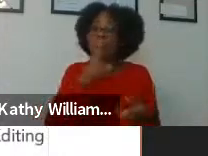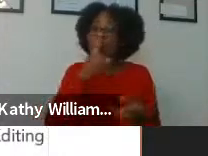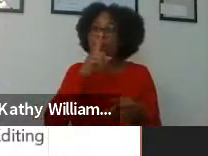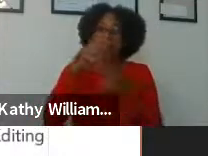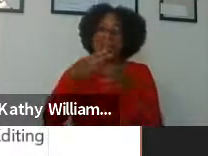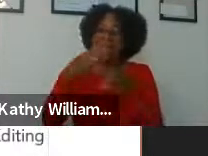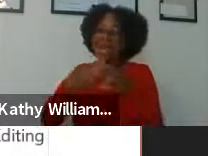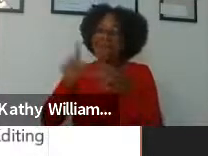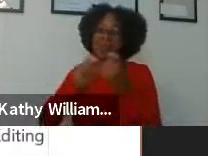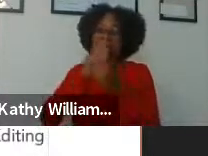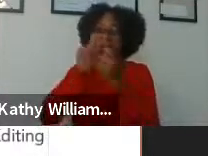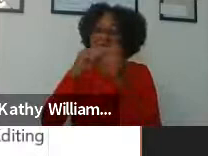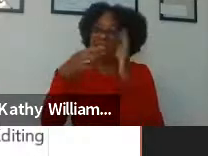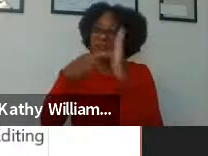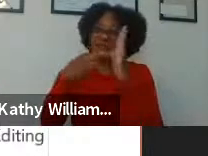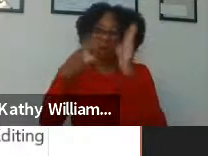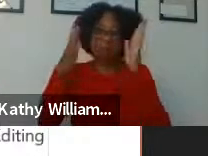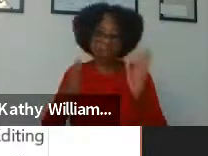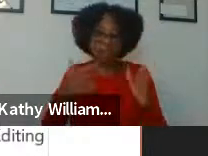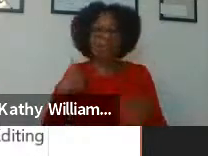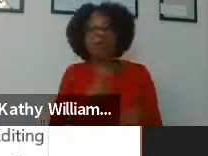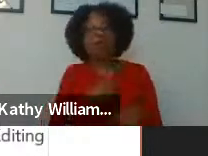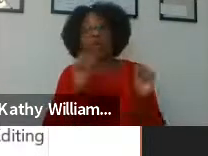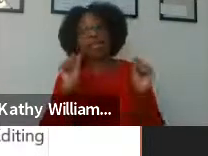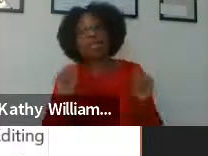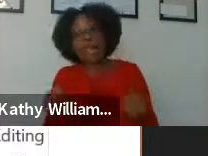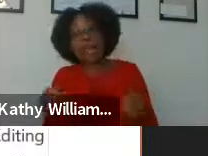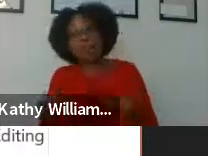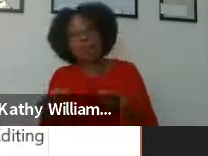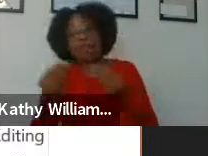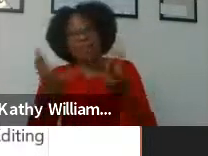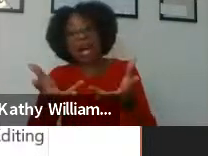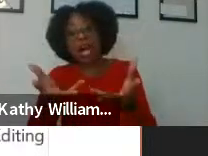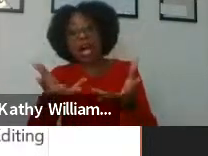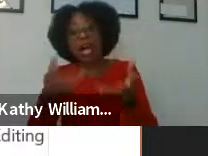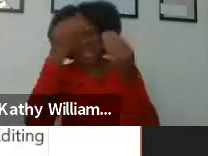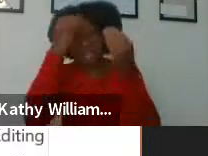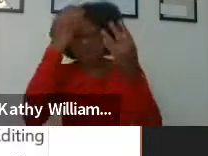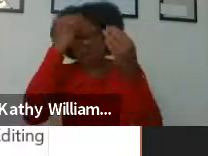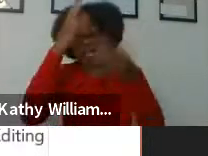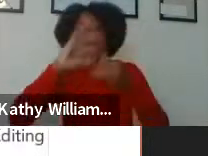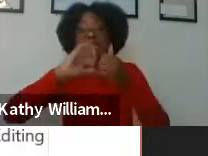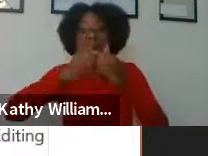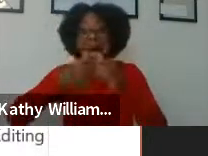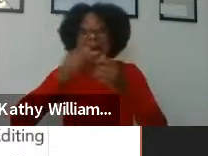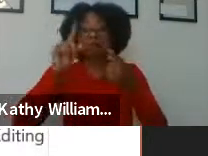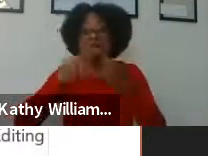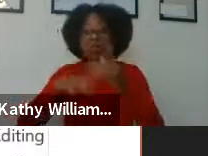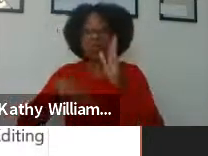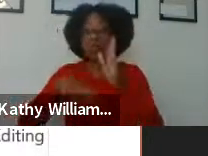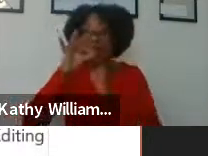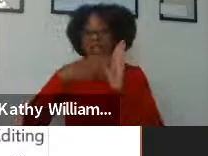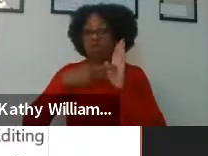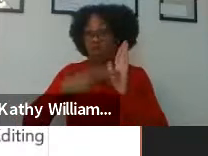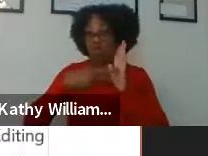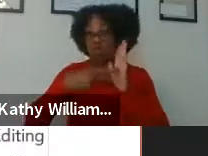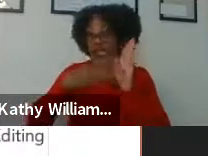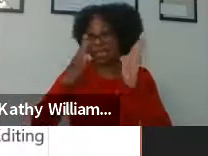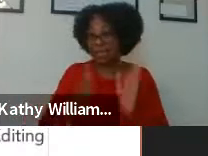specific representatives, we can provide information on how to find a representative.